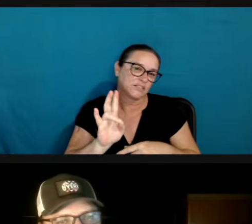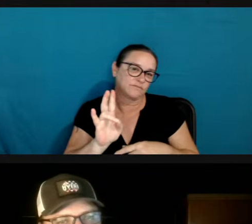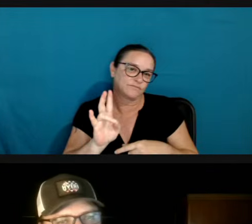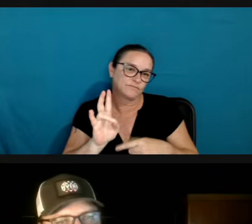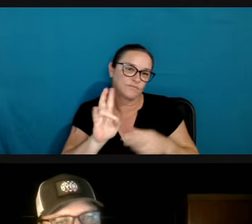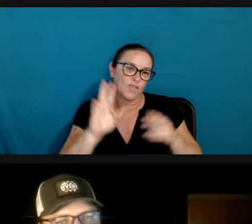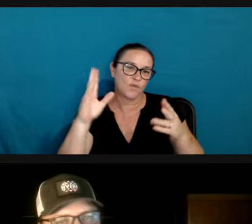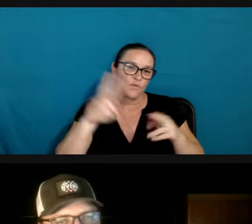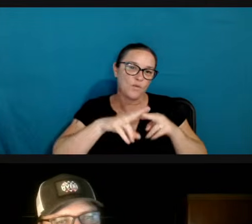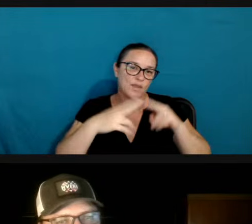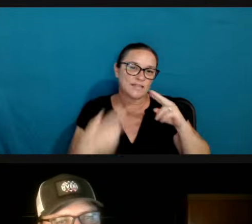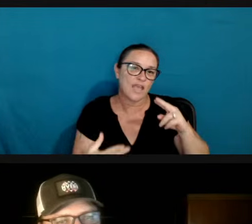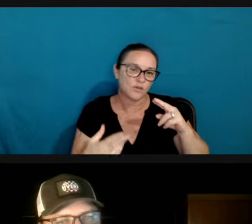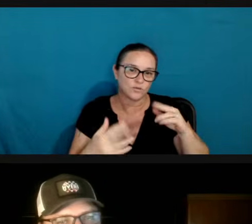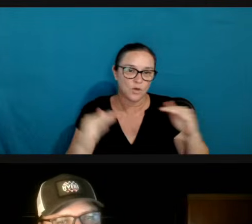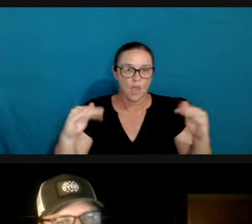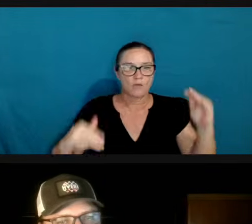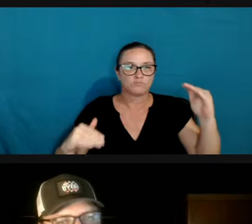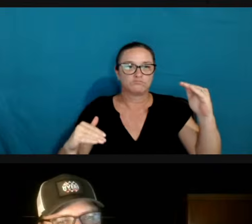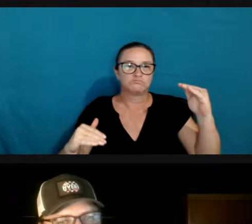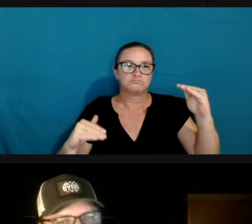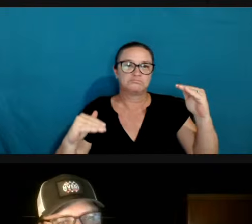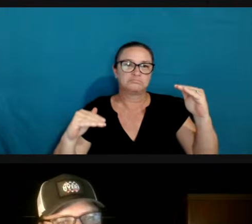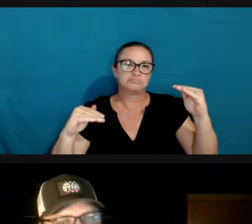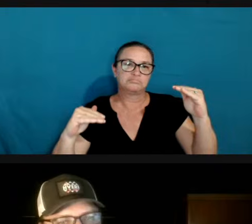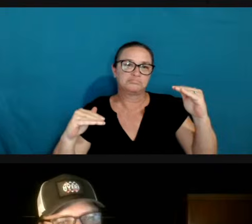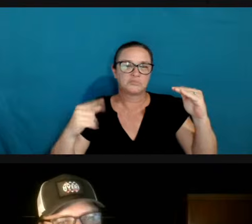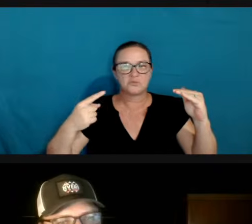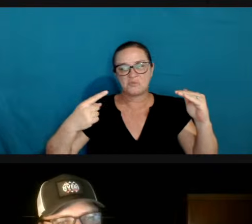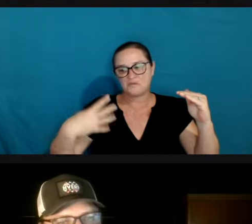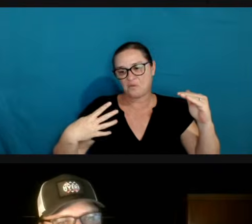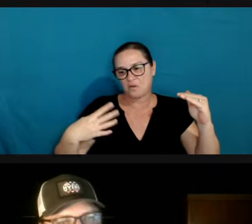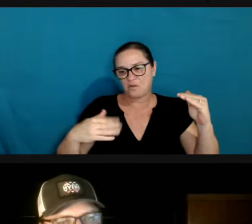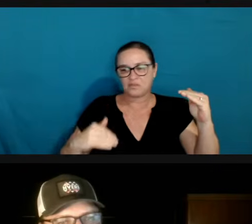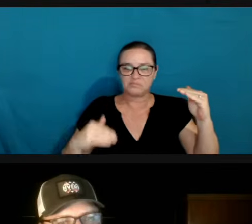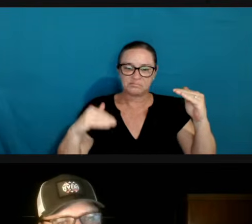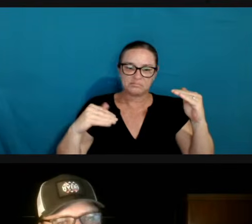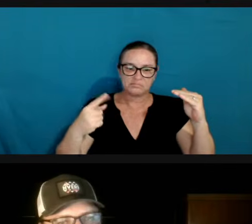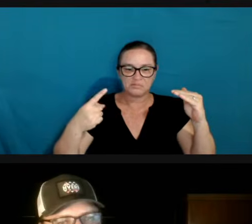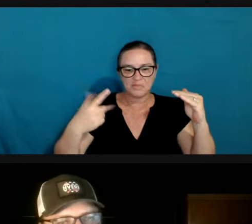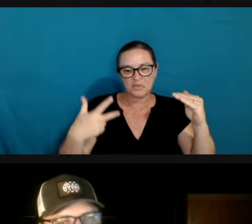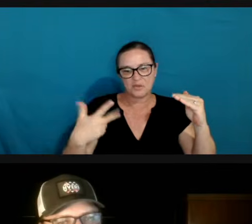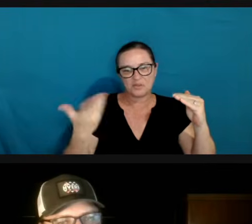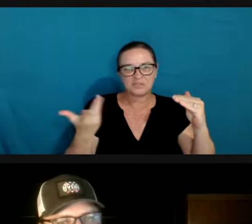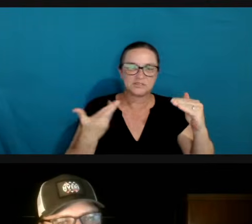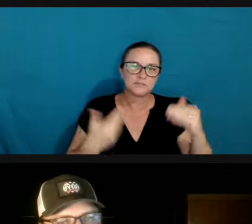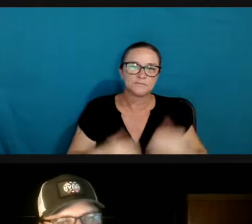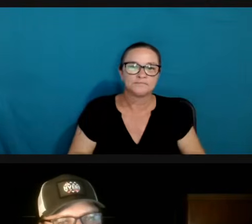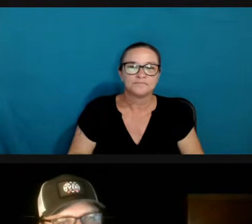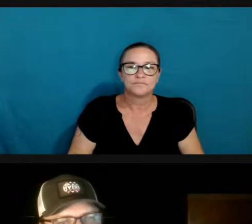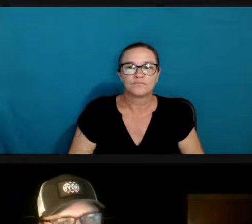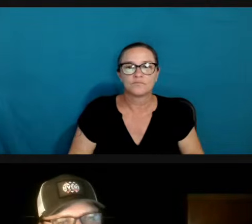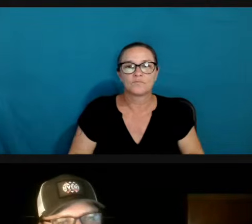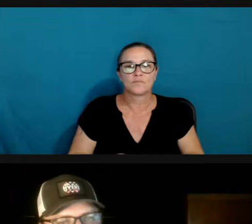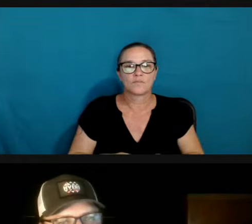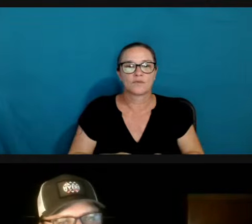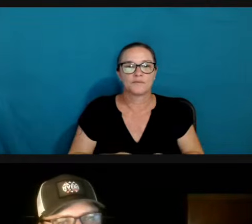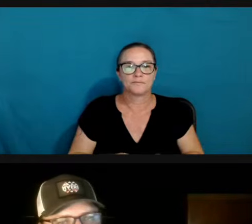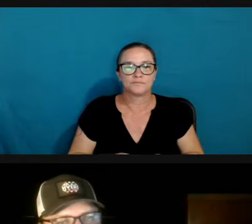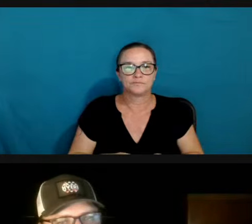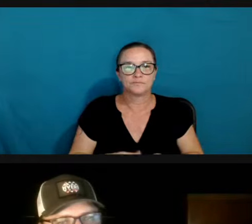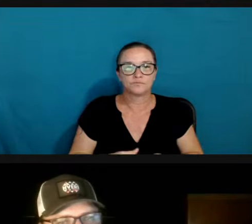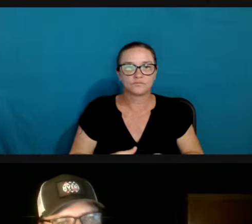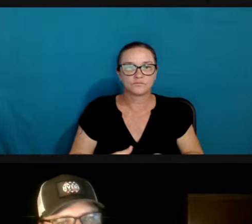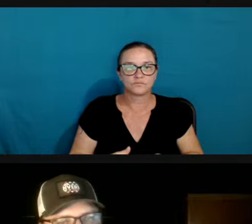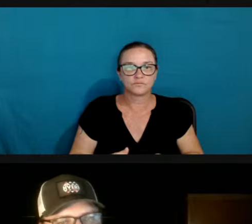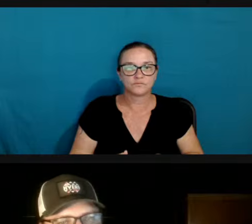28%, or somewhere between a quarter and a third of it, more or less, with that caveat that there might be some